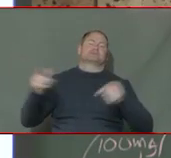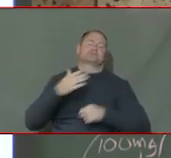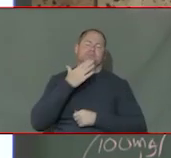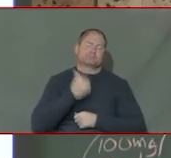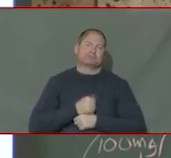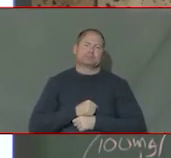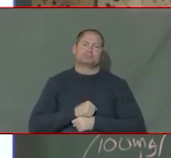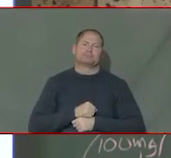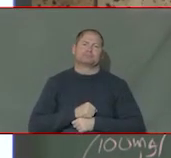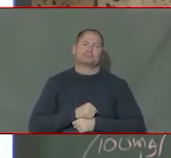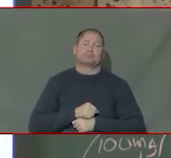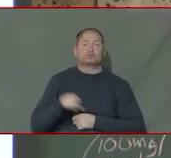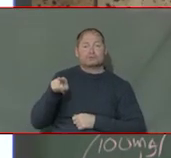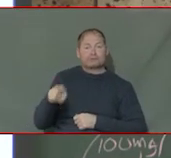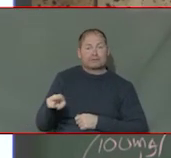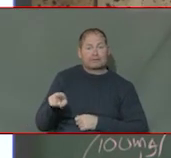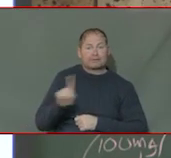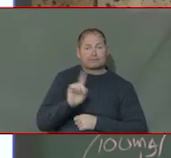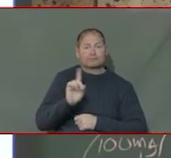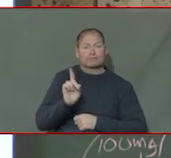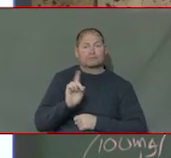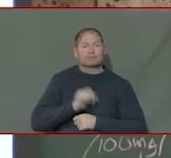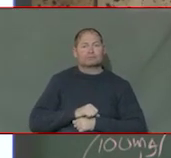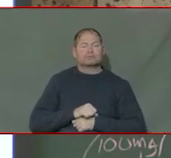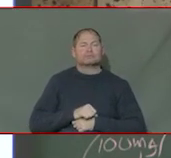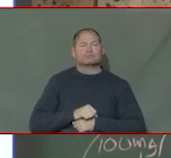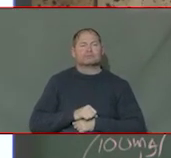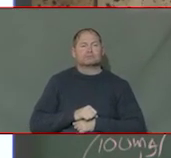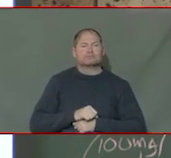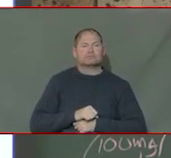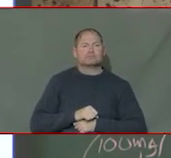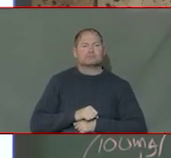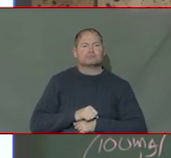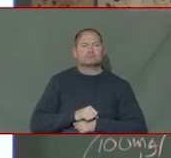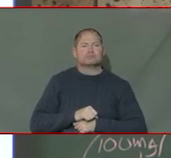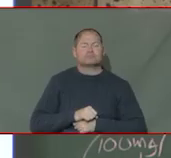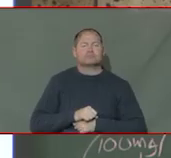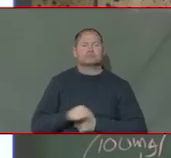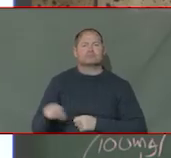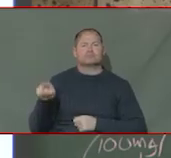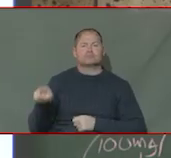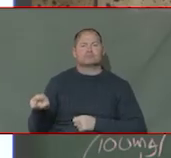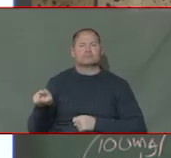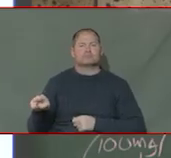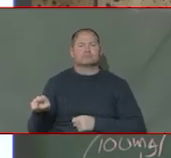What is glycogen? Can somebody quickly raise their hand? What is glycogen?